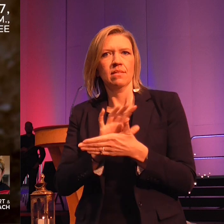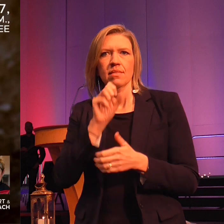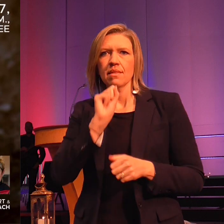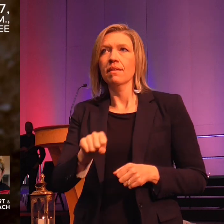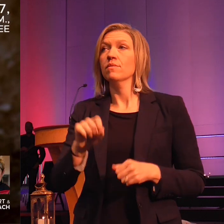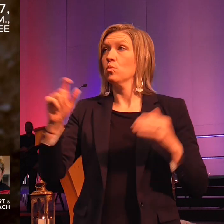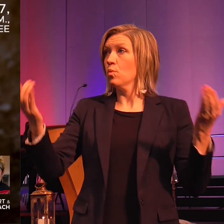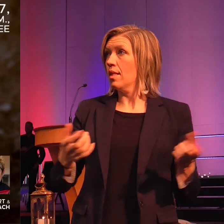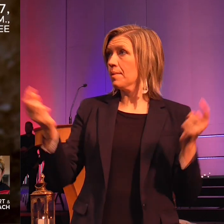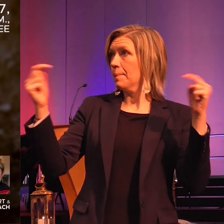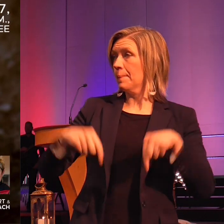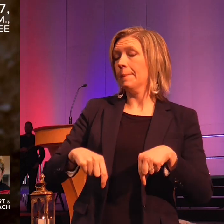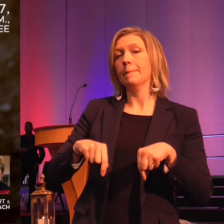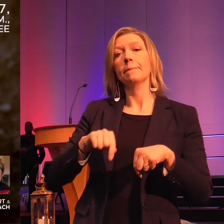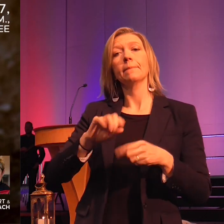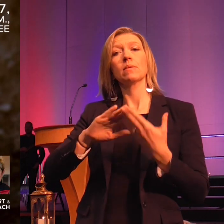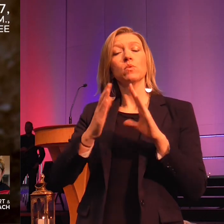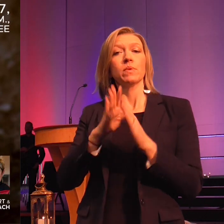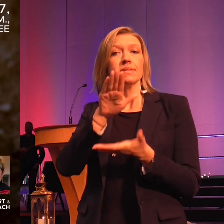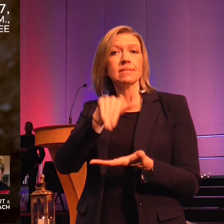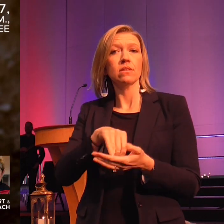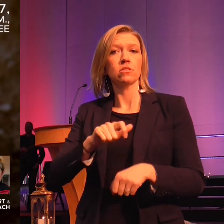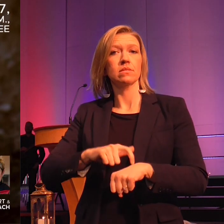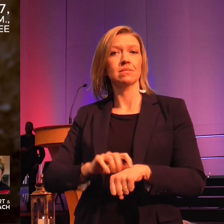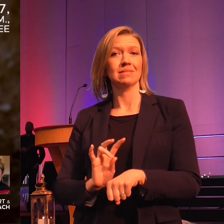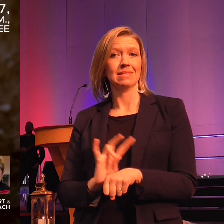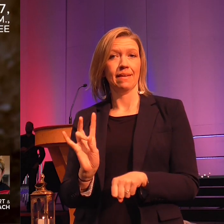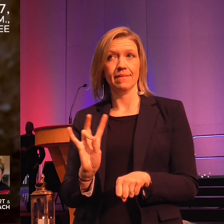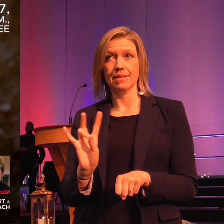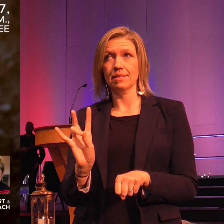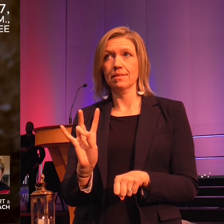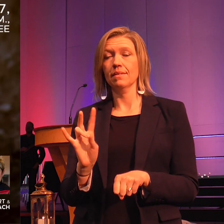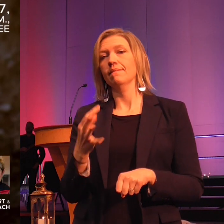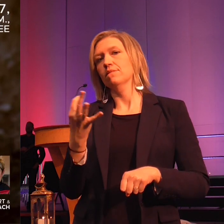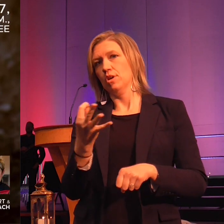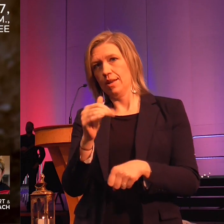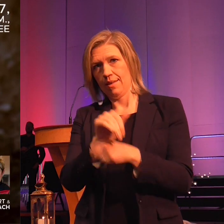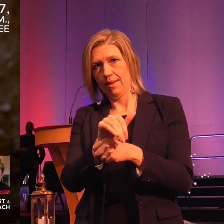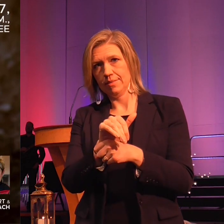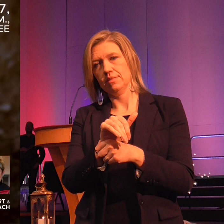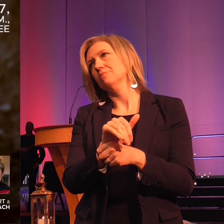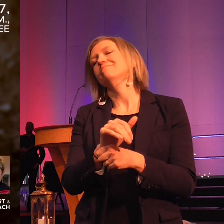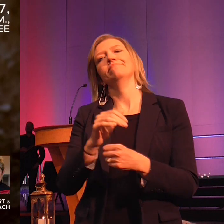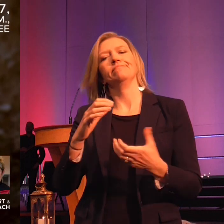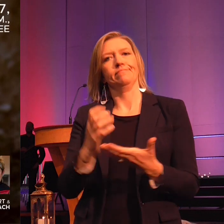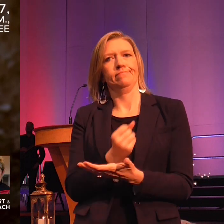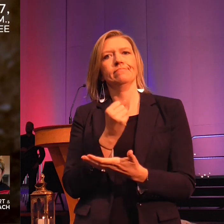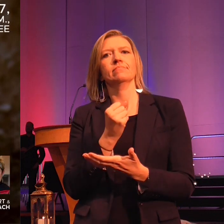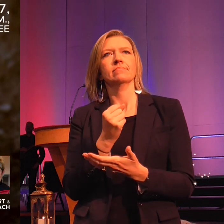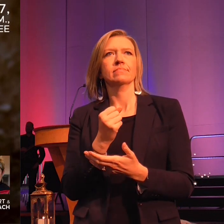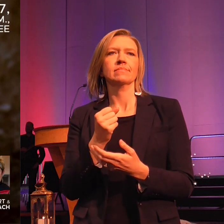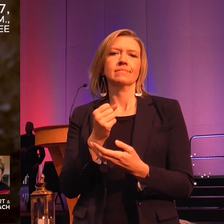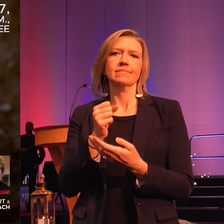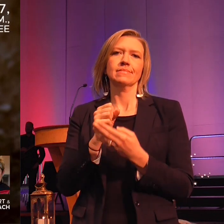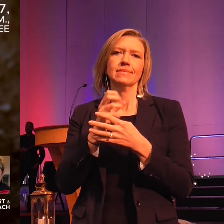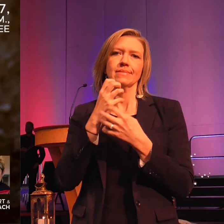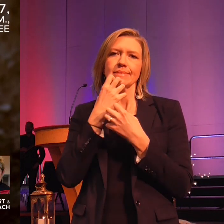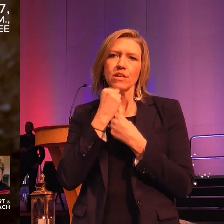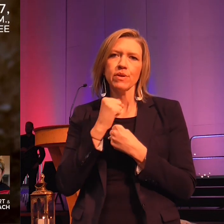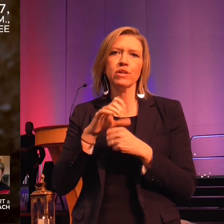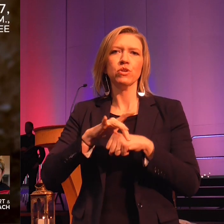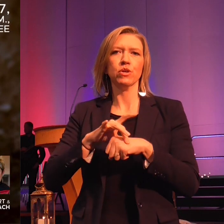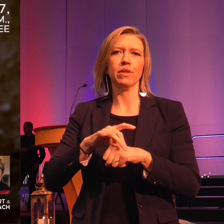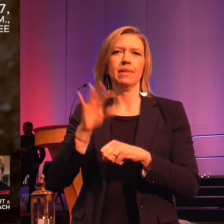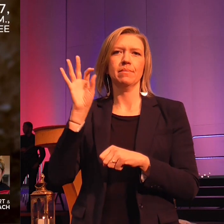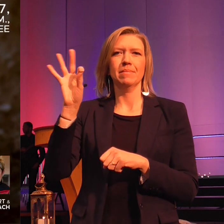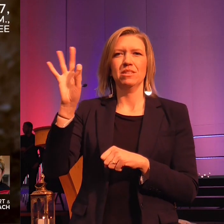in the community center. 7 o'clock and Friday night, get our Sacred Earth Ministry kicked off again. So that's